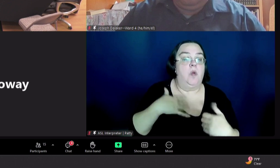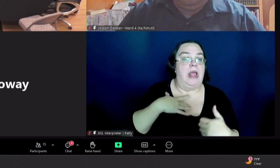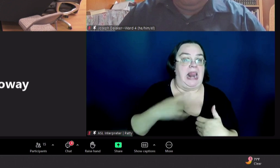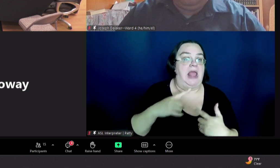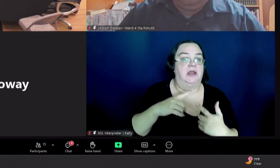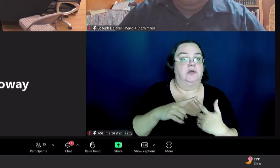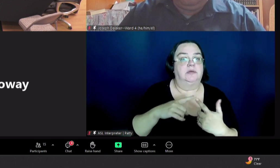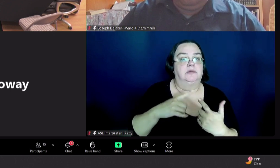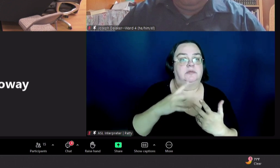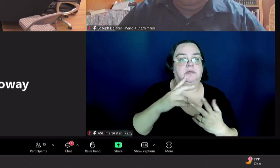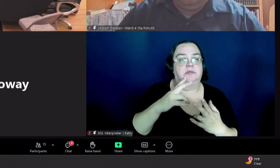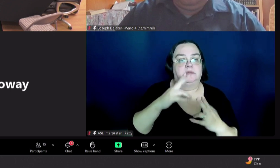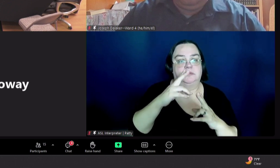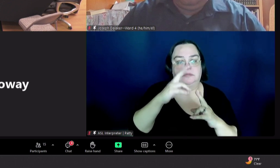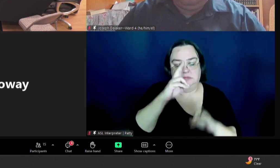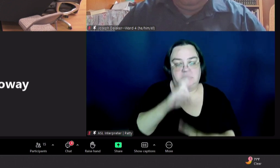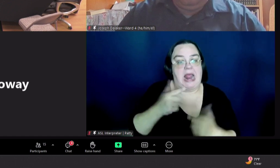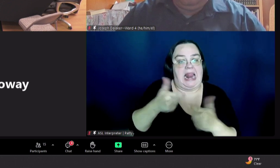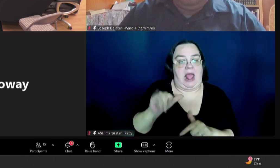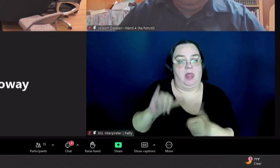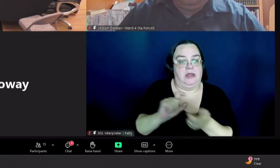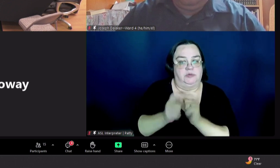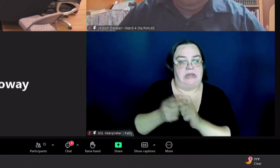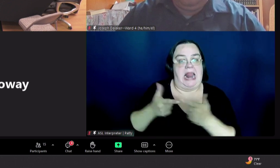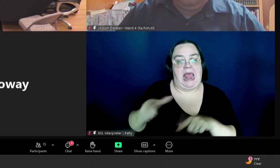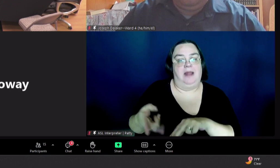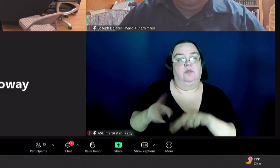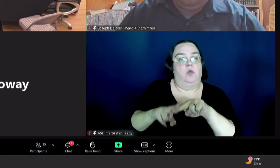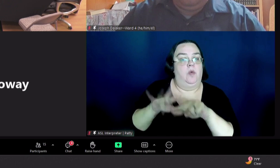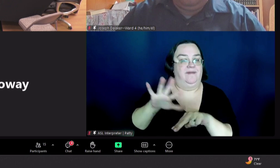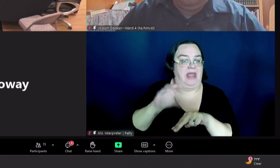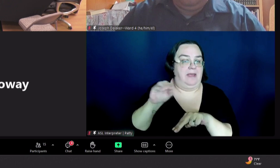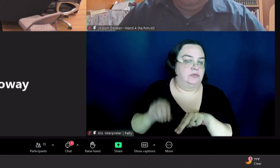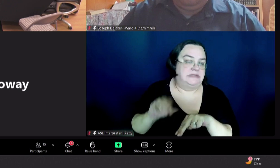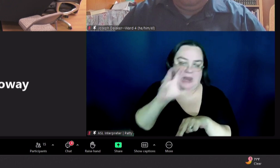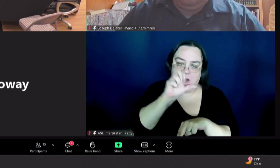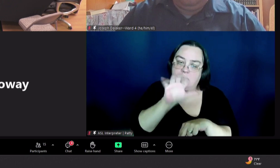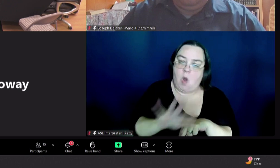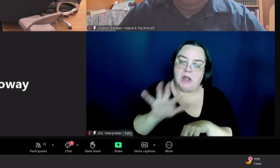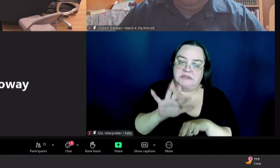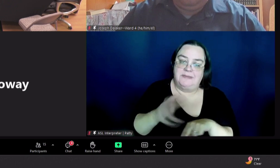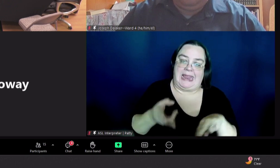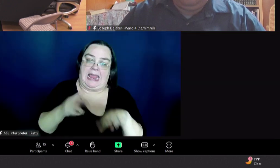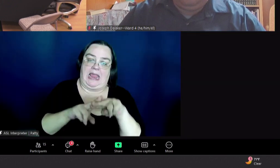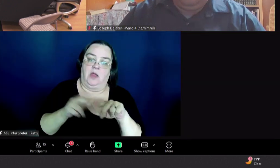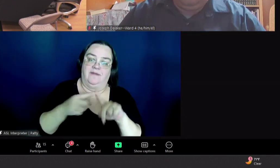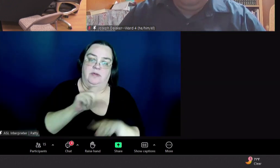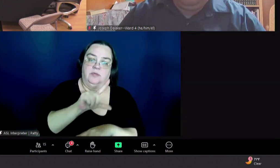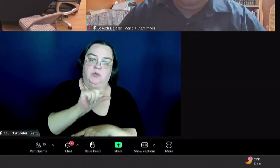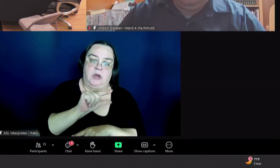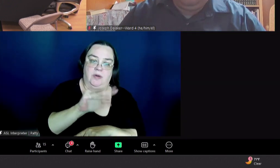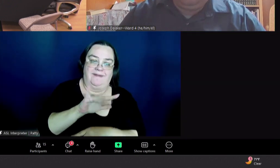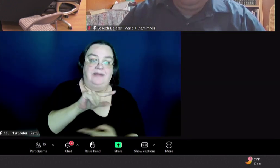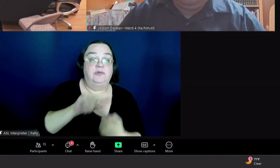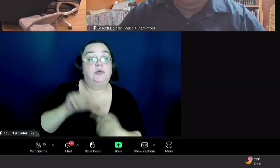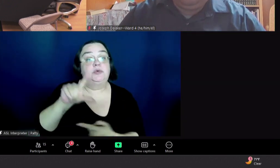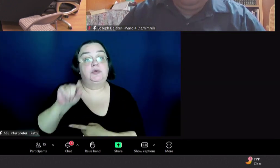allow that change for him to go up 5% or approximate increase from 2025 to